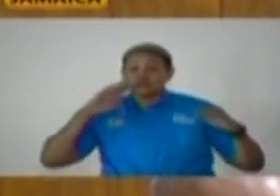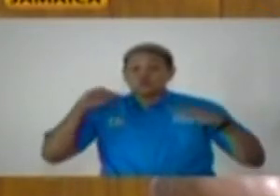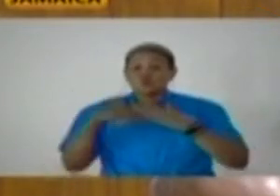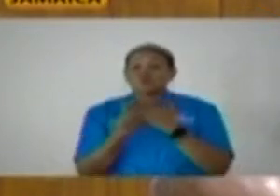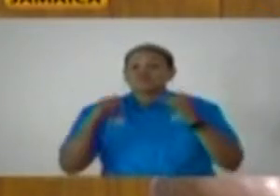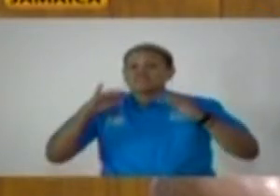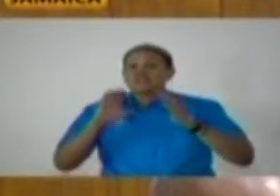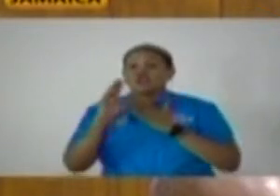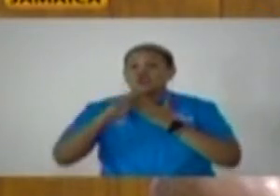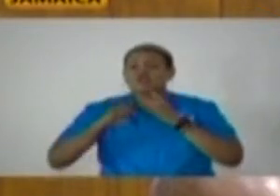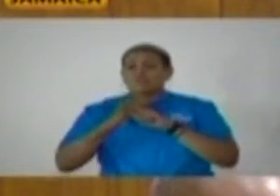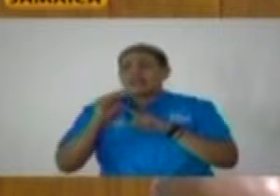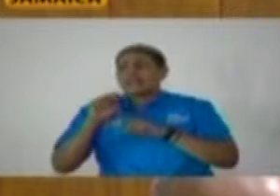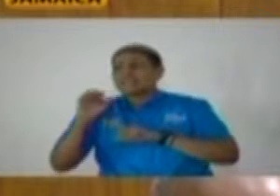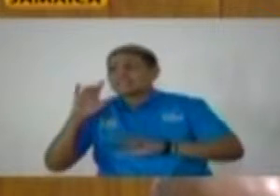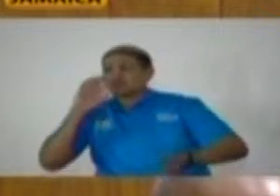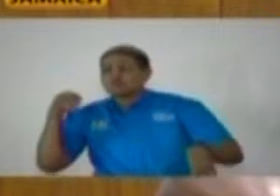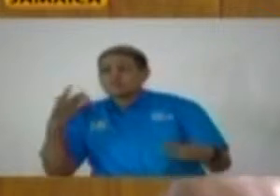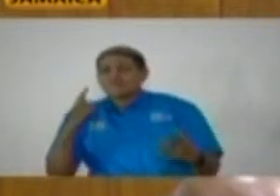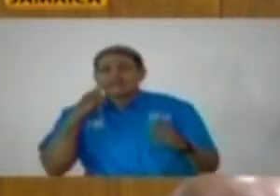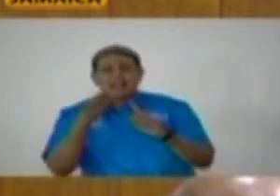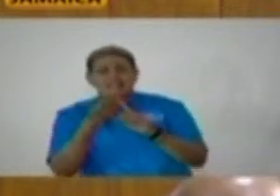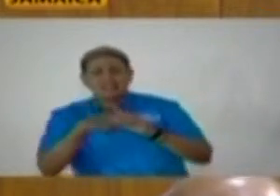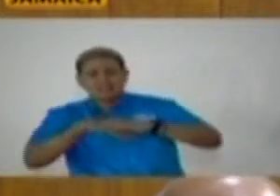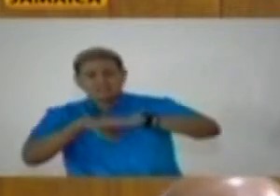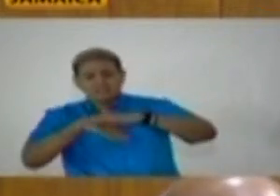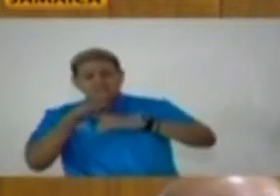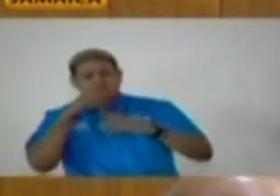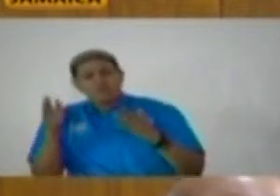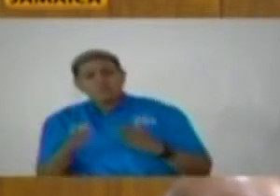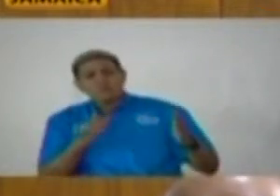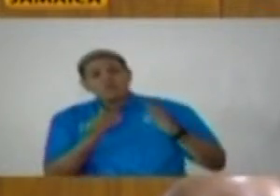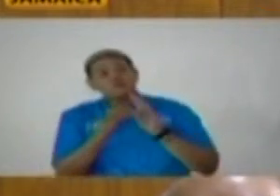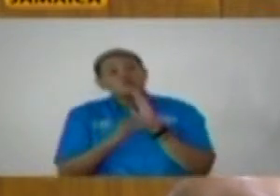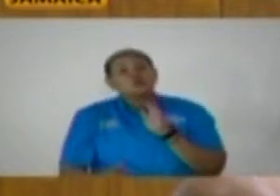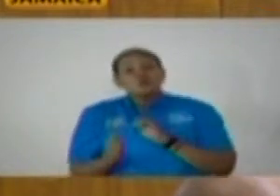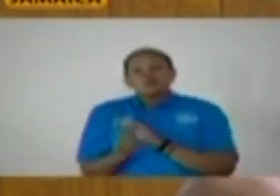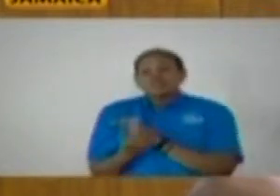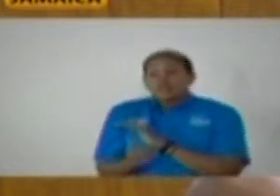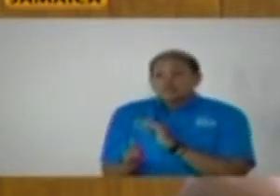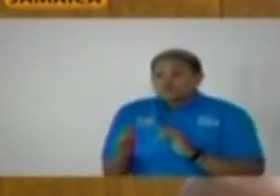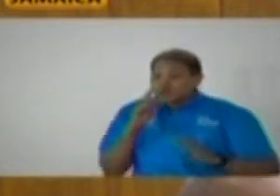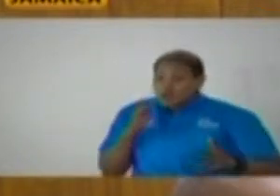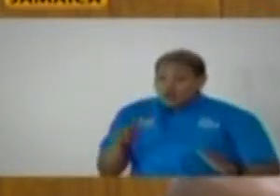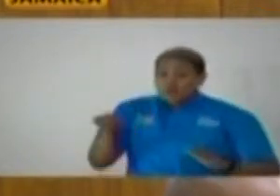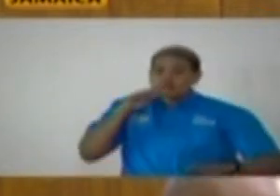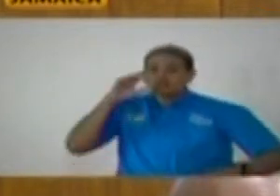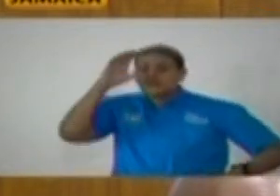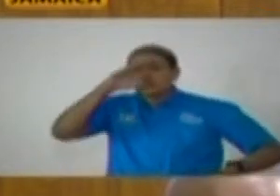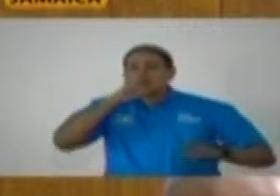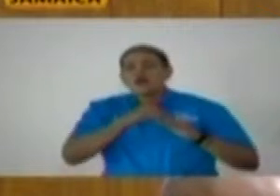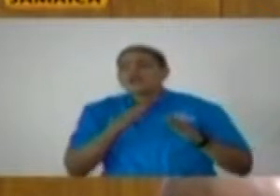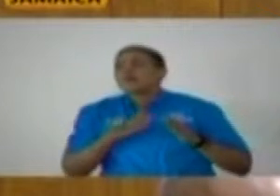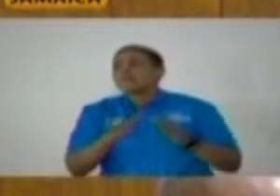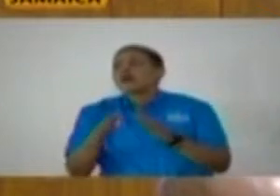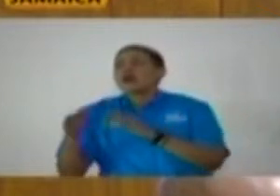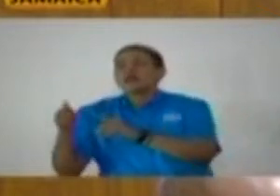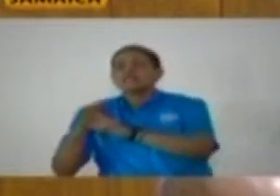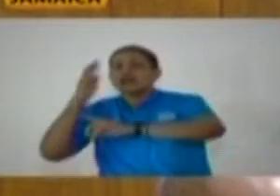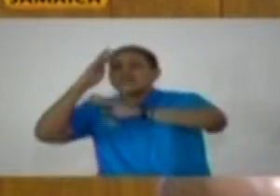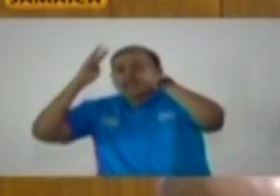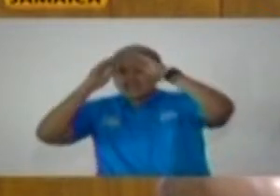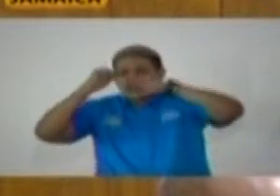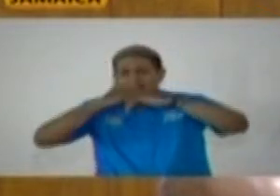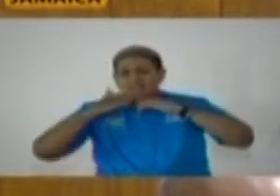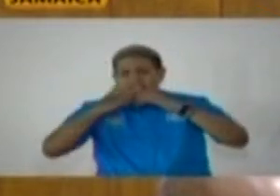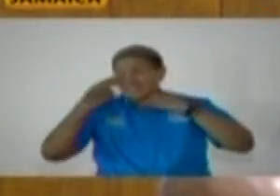curriculum provides an effective basis for preparing students with skills which will enable them to embark on a path of innovation